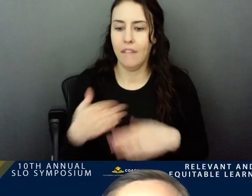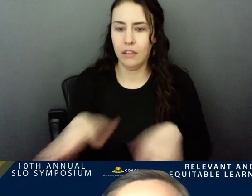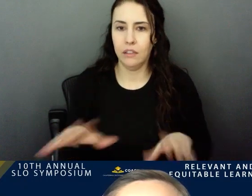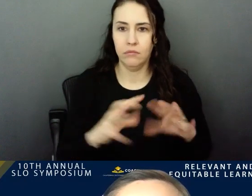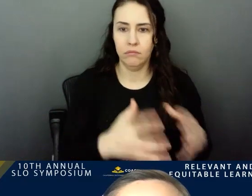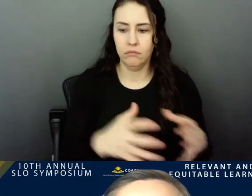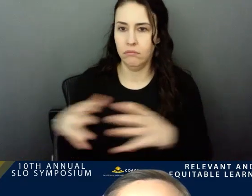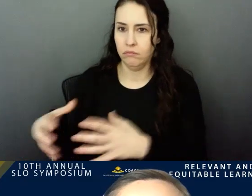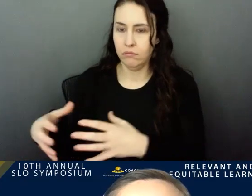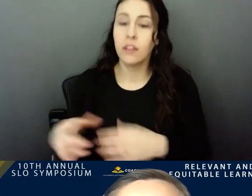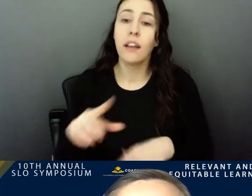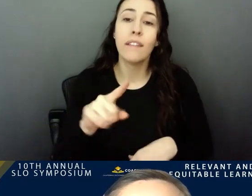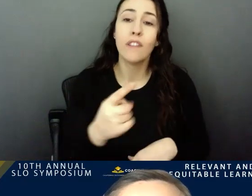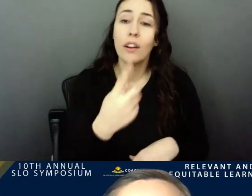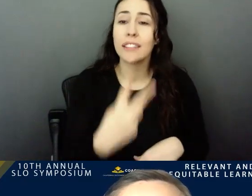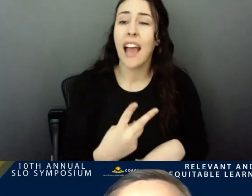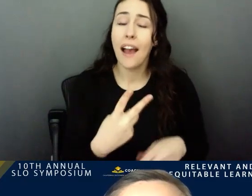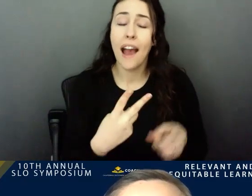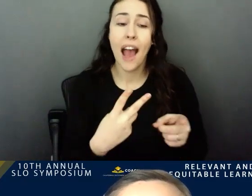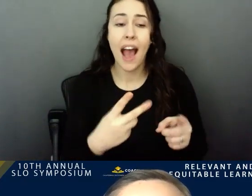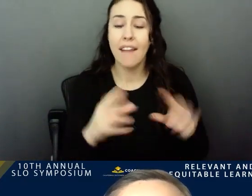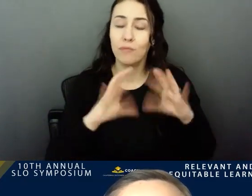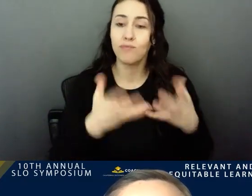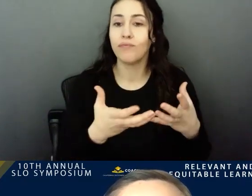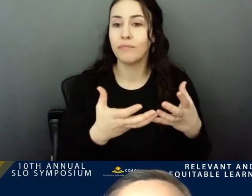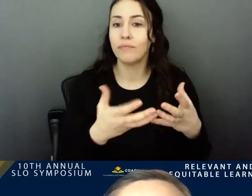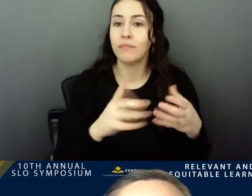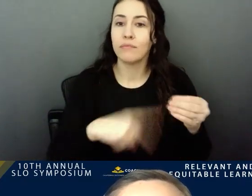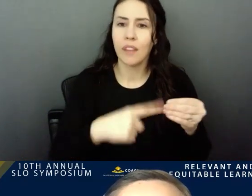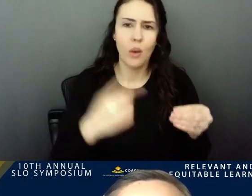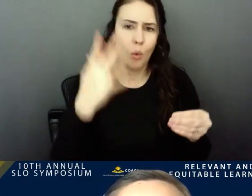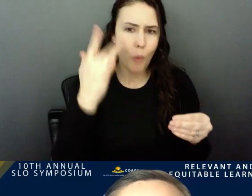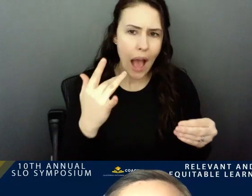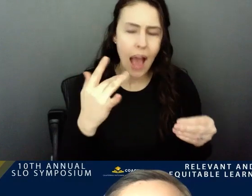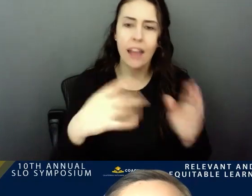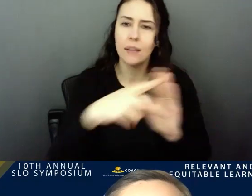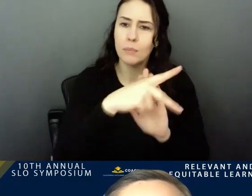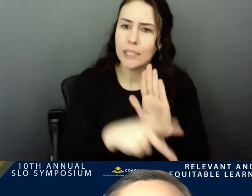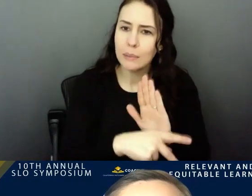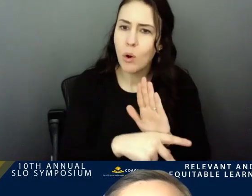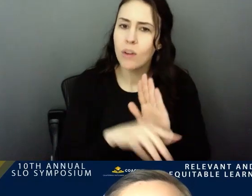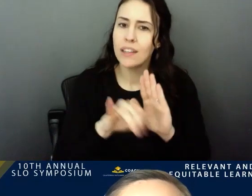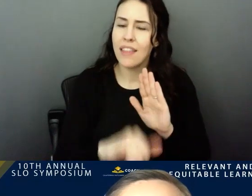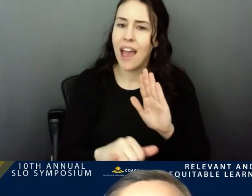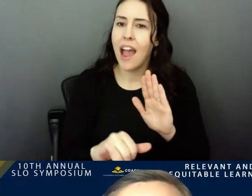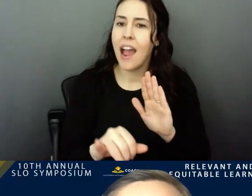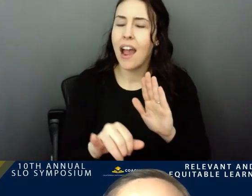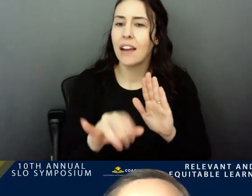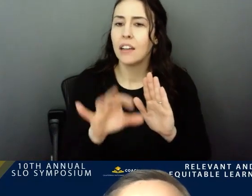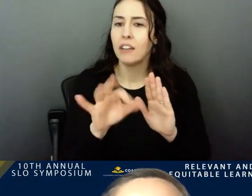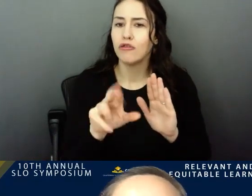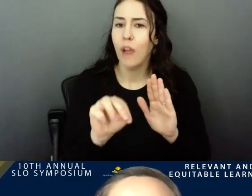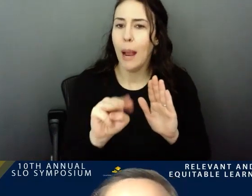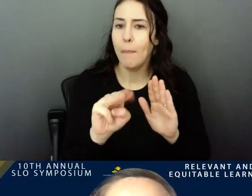an overarching why, and what are the principles, and what are those, that framework for self-reflection that I shared, those four